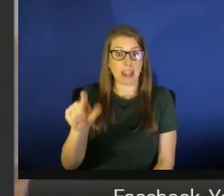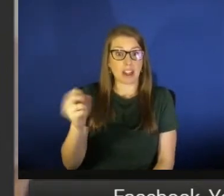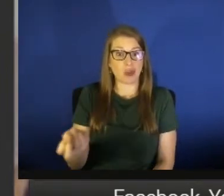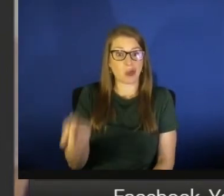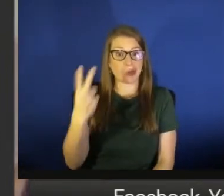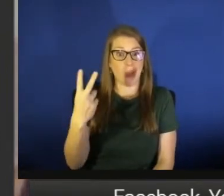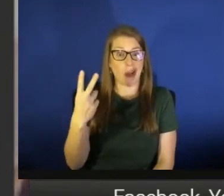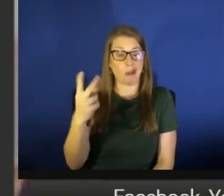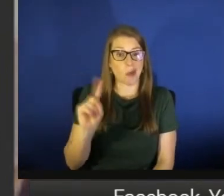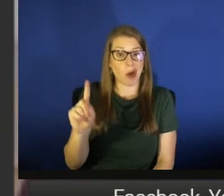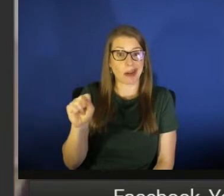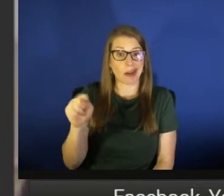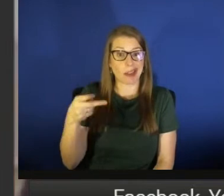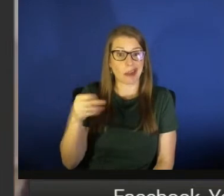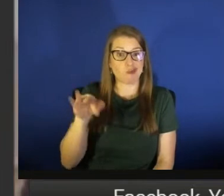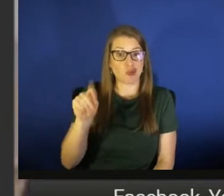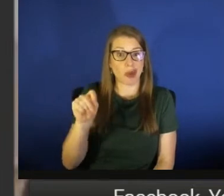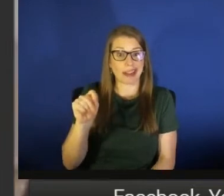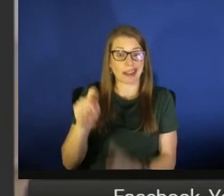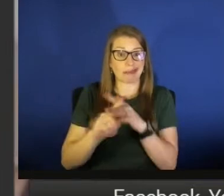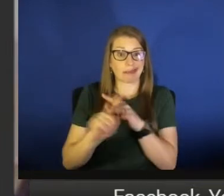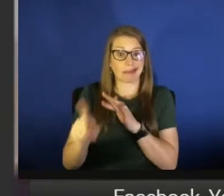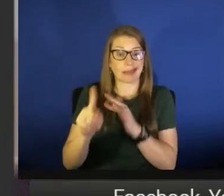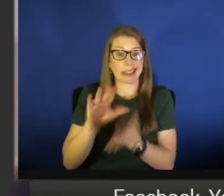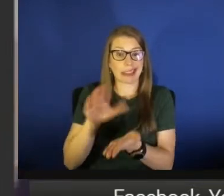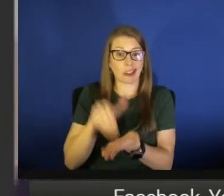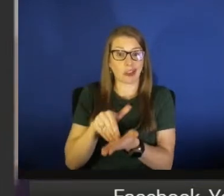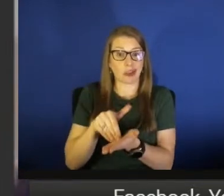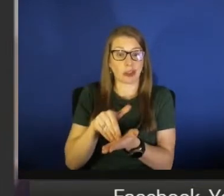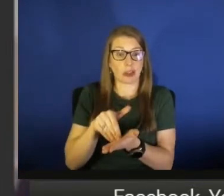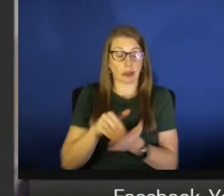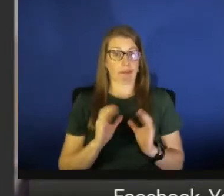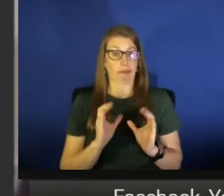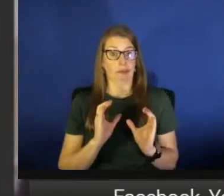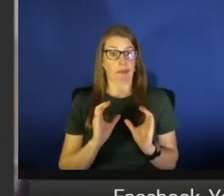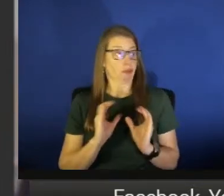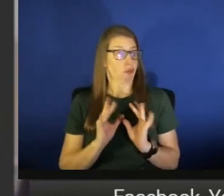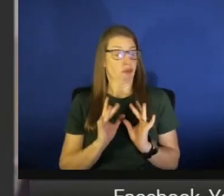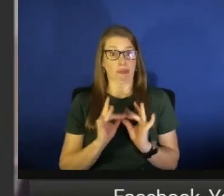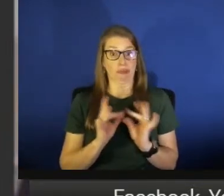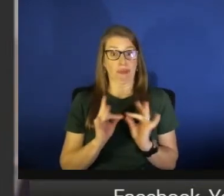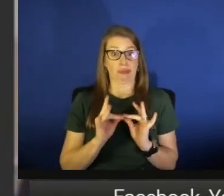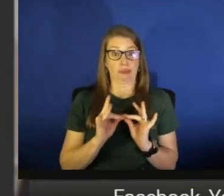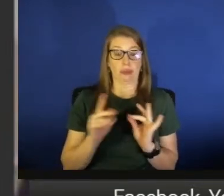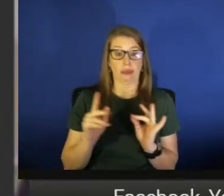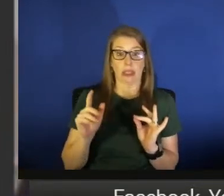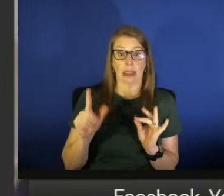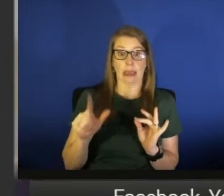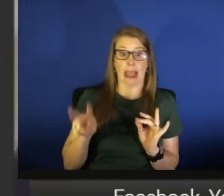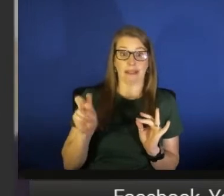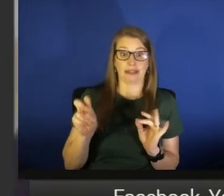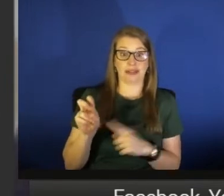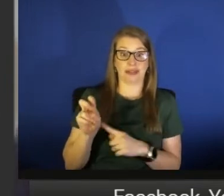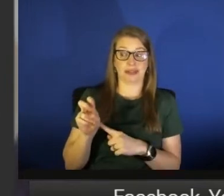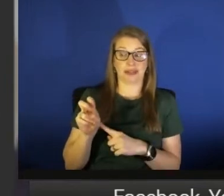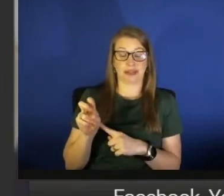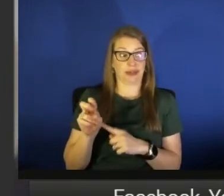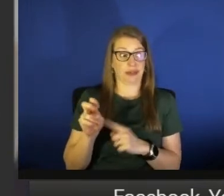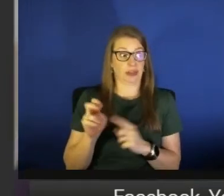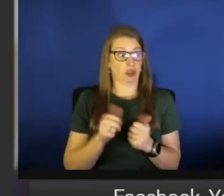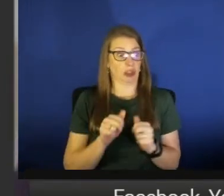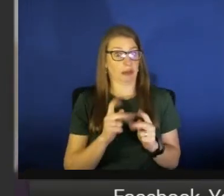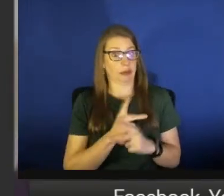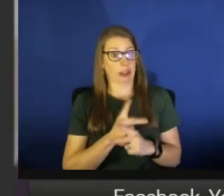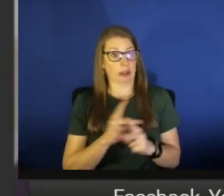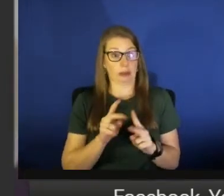Sprint Center. And, we're having conversations on the air in real time, trying to sort this out. And then we're having conversations